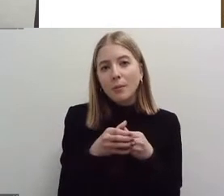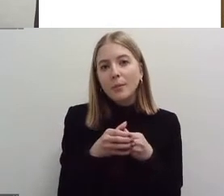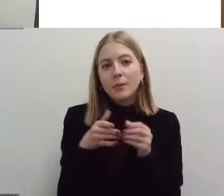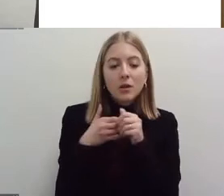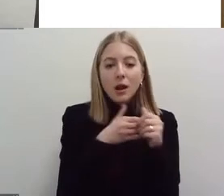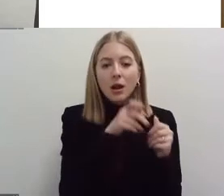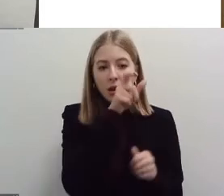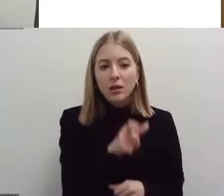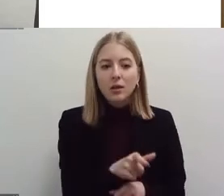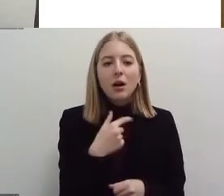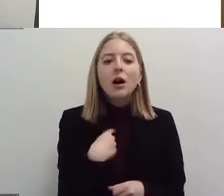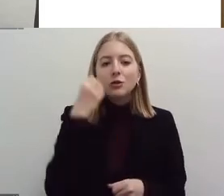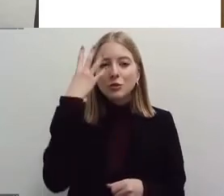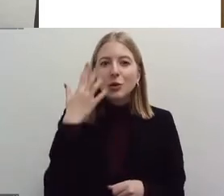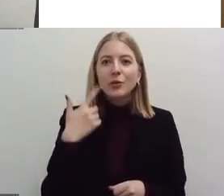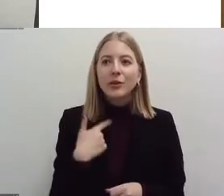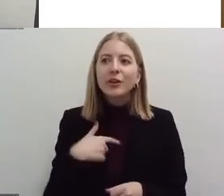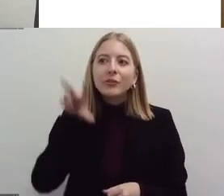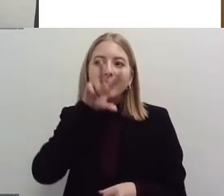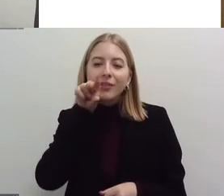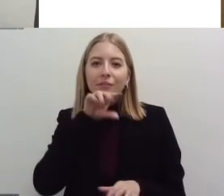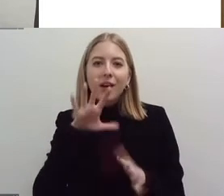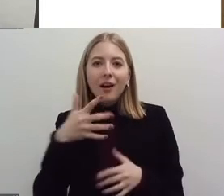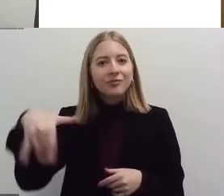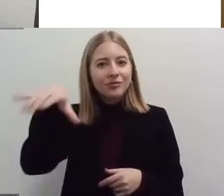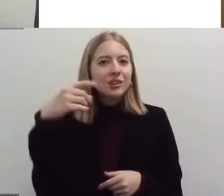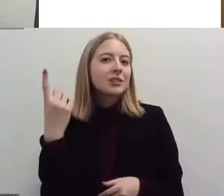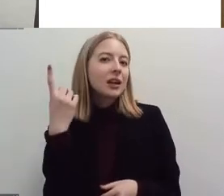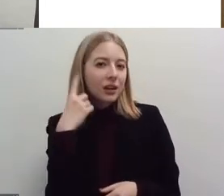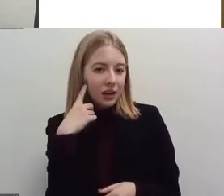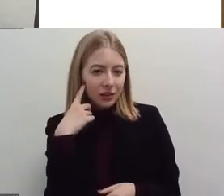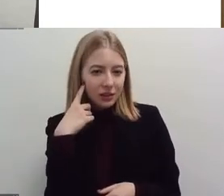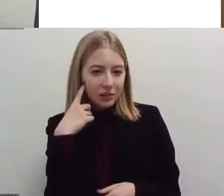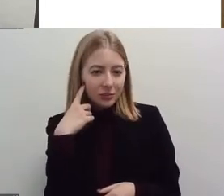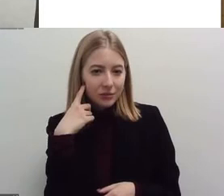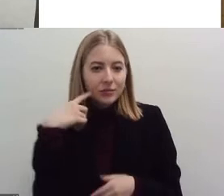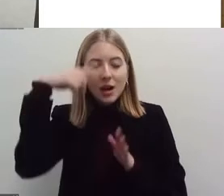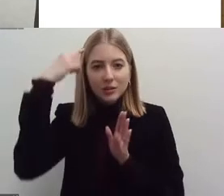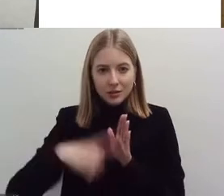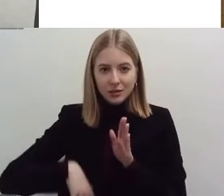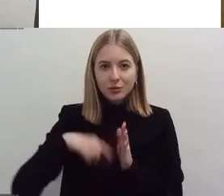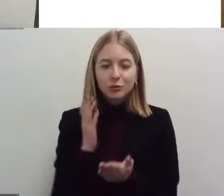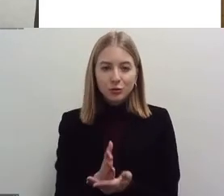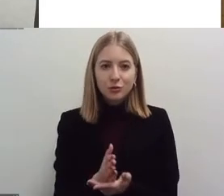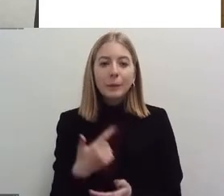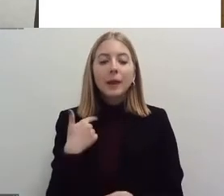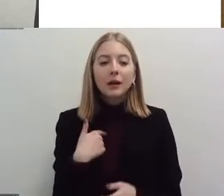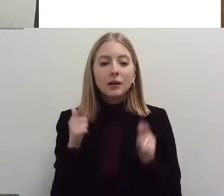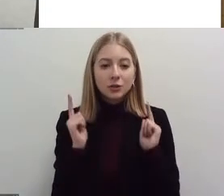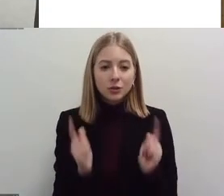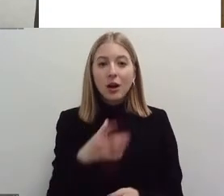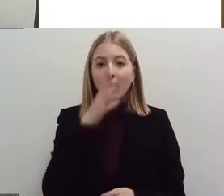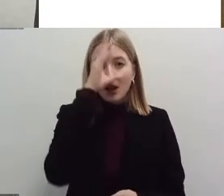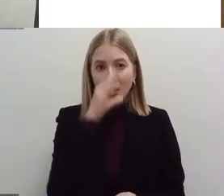As an ambassador, we are role models. We meet other young adults and children in foster care through arranging workshops where we encourage them to speak